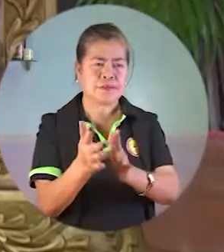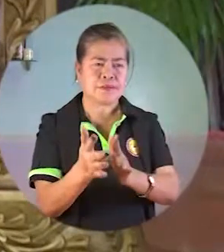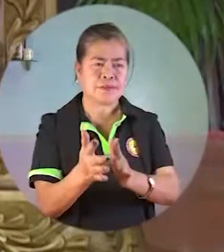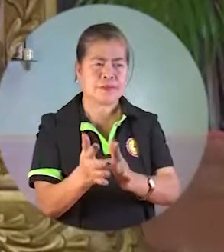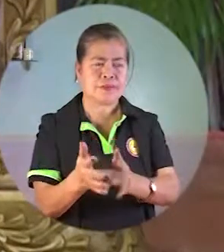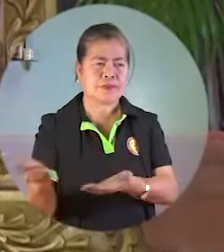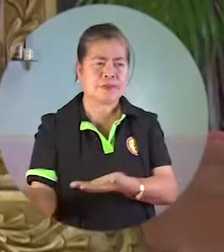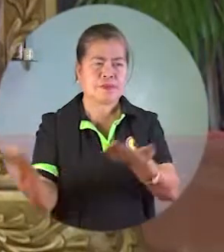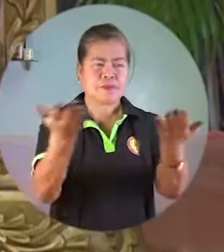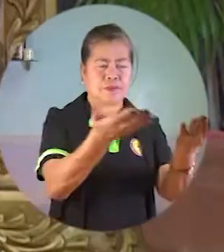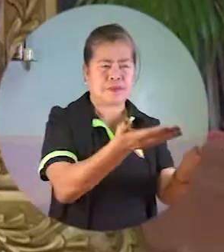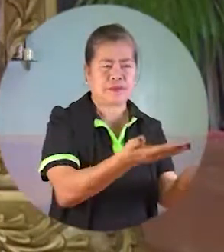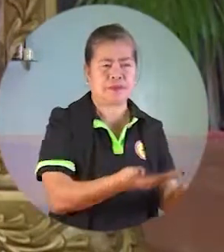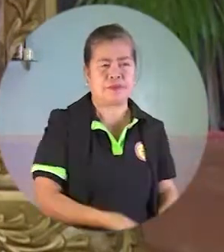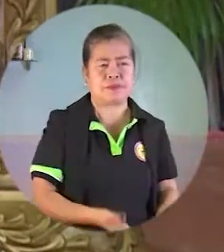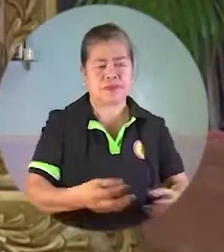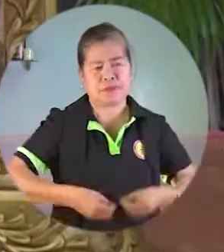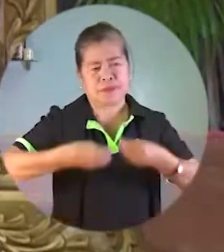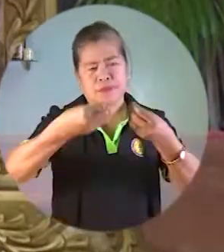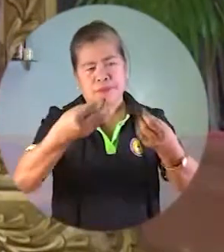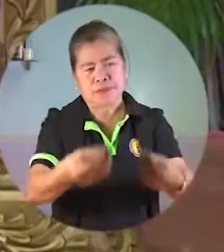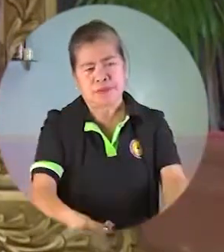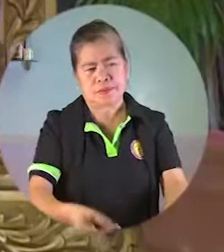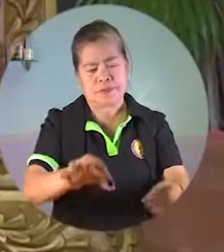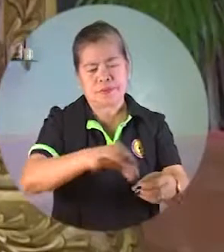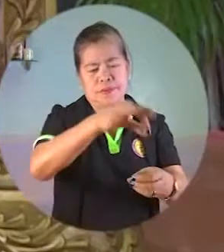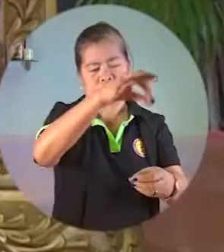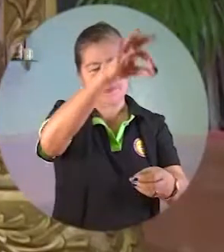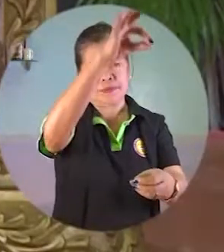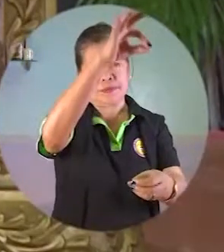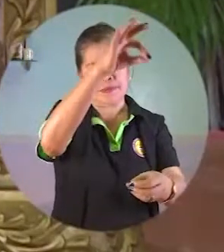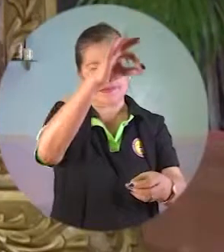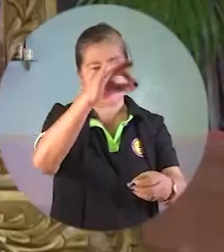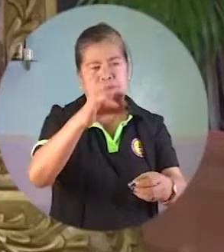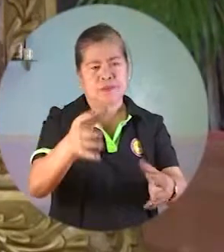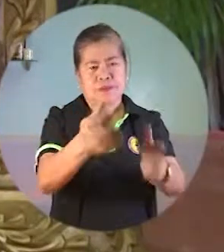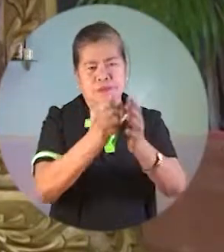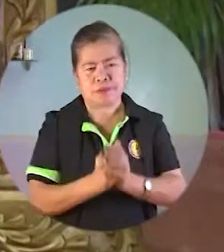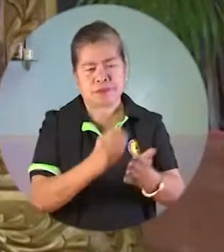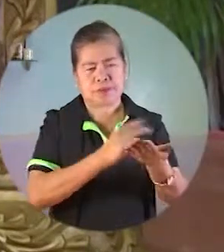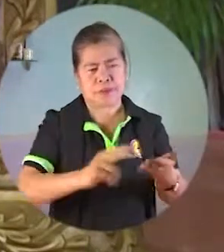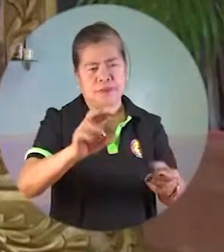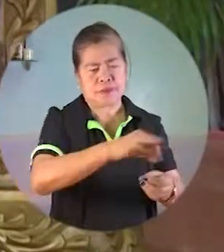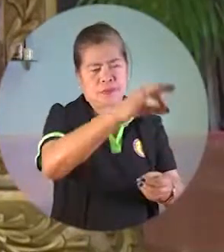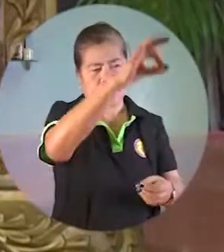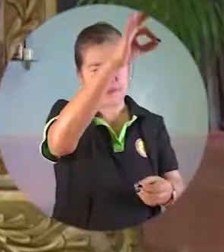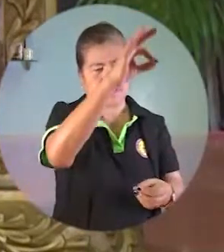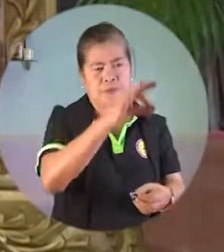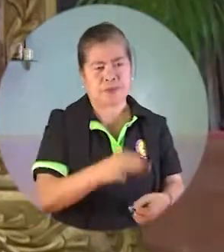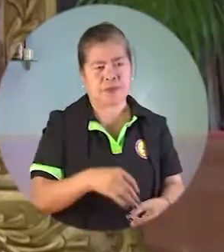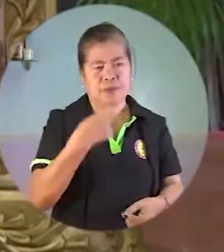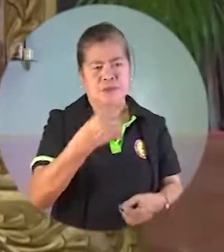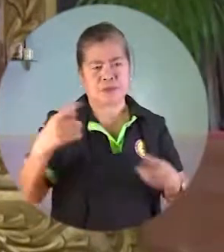Jesus breathed on them and gave them his Spirit. "Receive the Holy Spirit," he